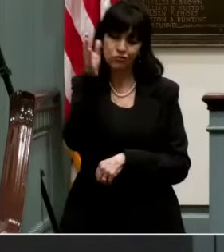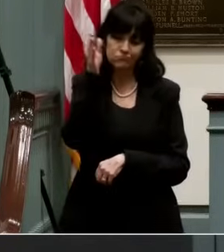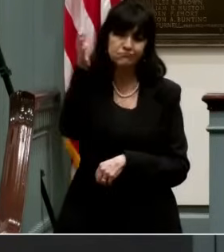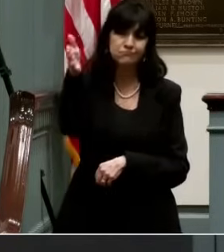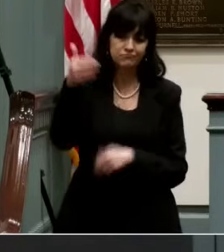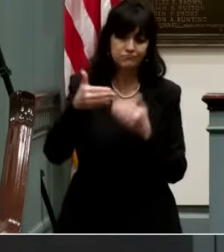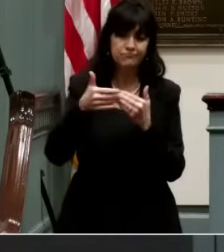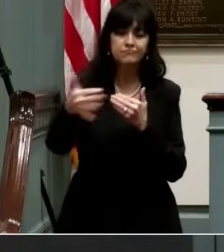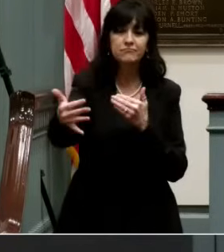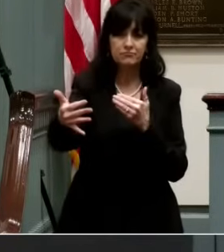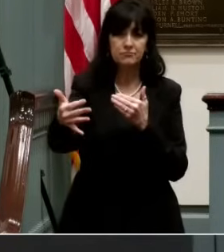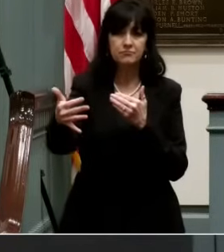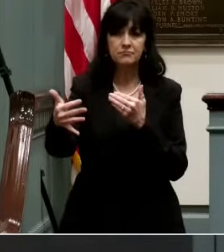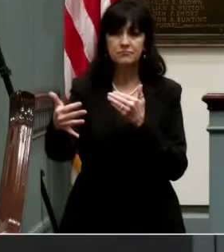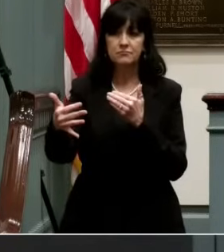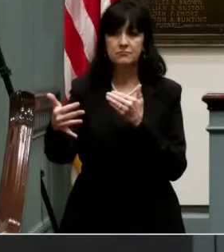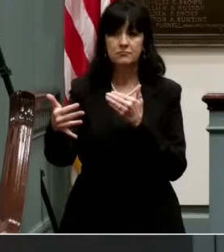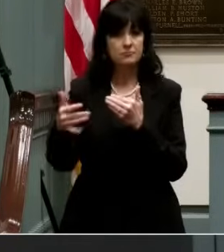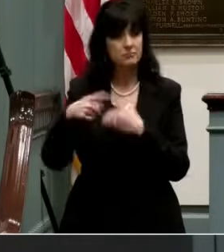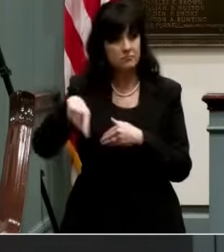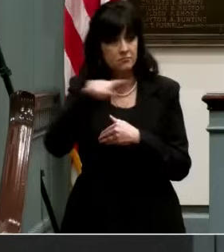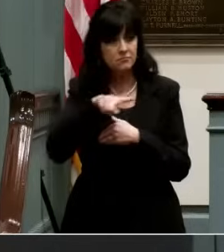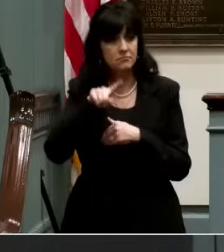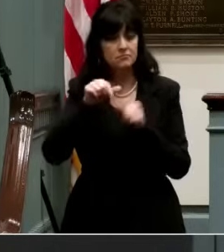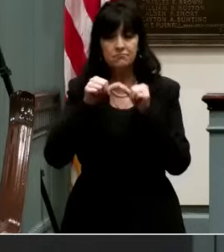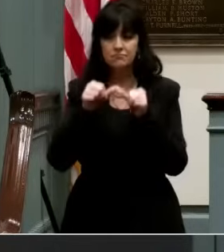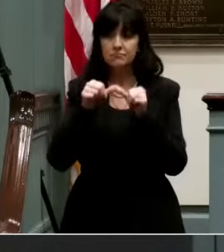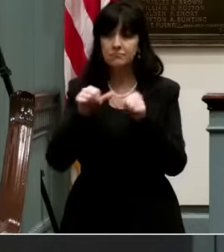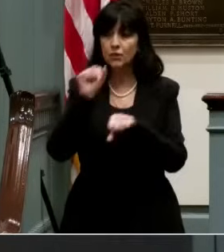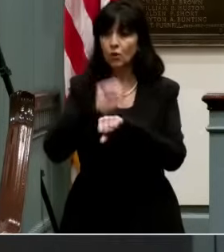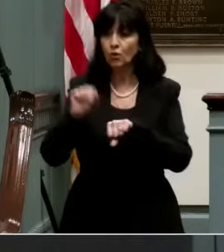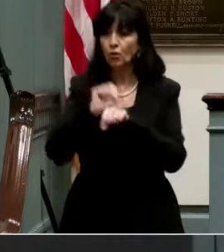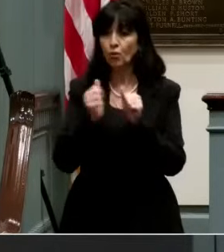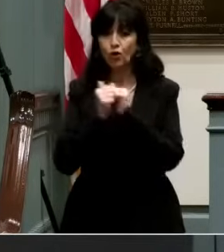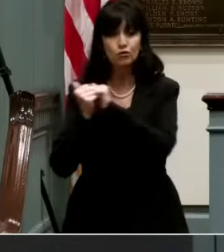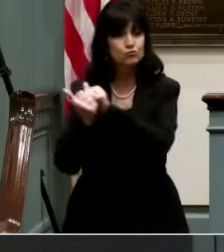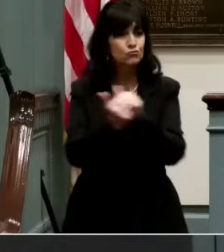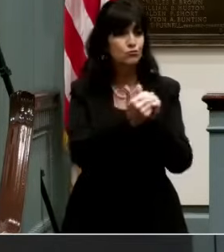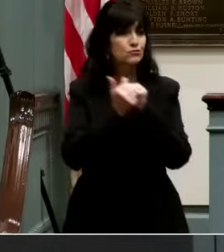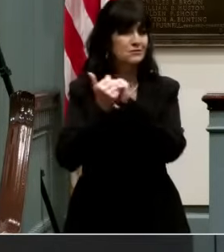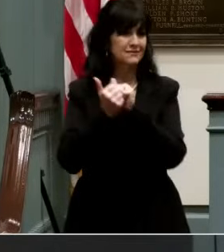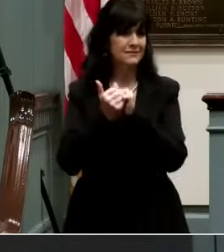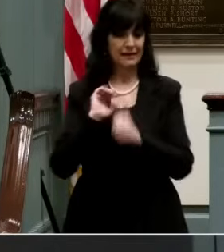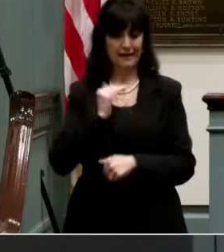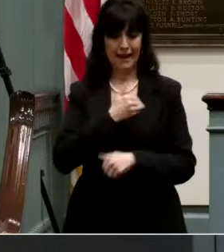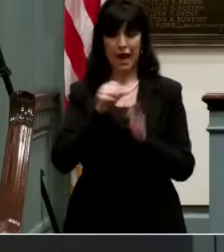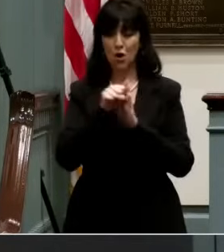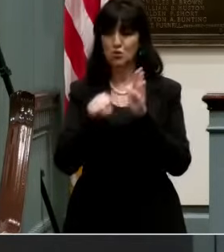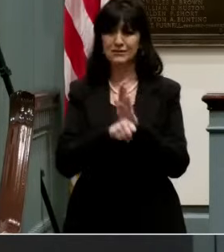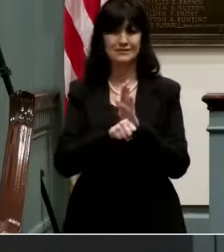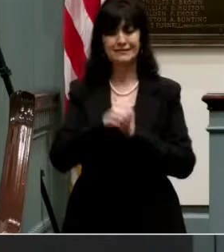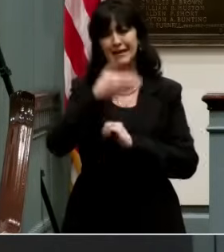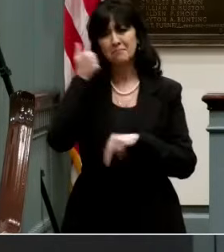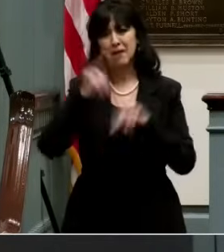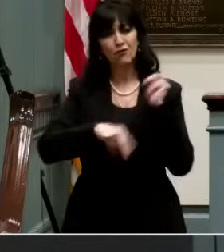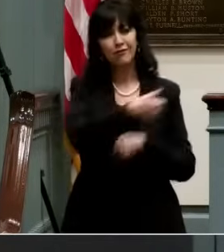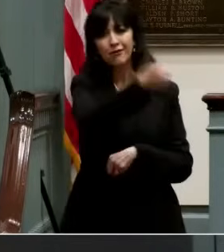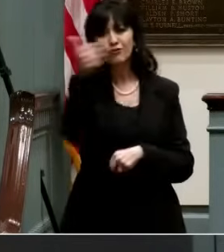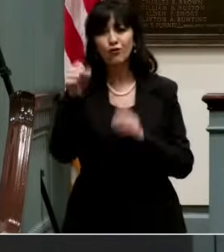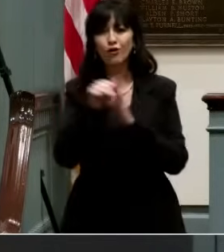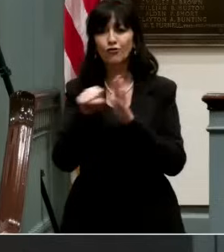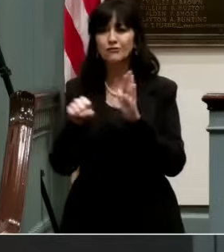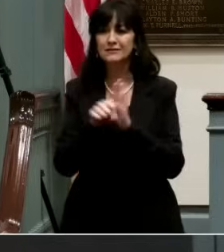If we continue working together, as we do in Delaware better than anyone else, we'll build a